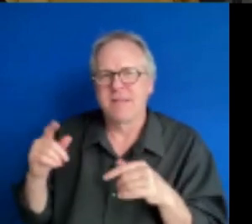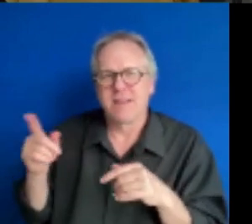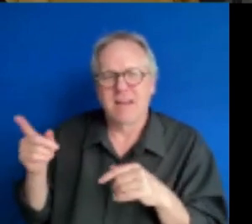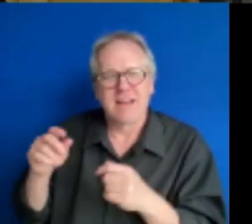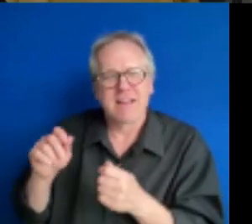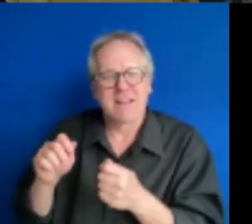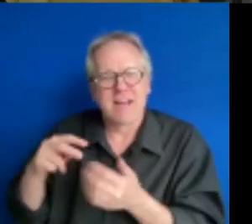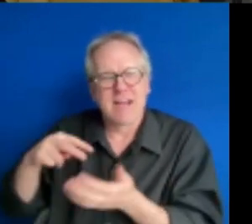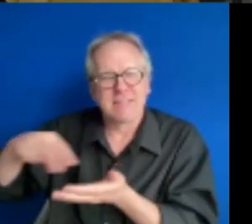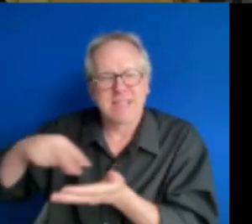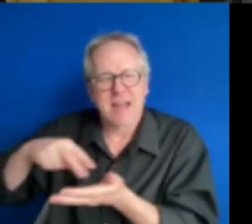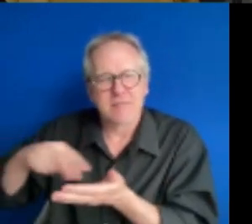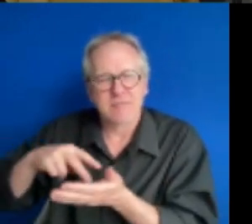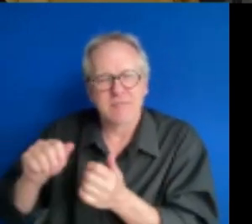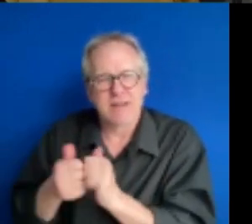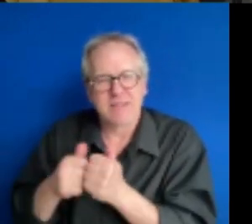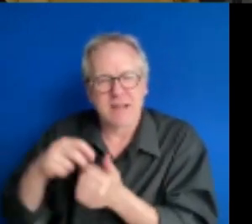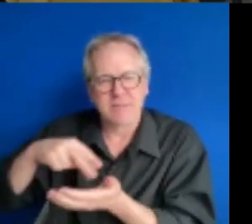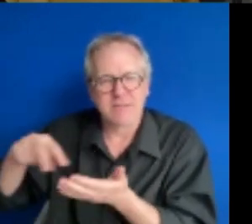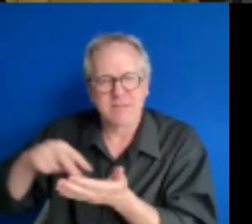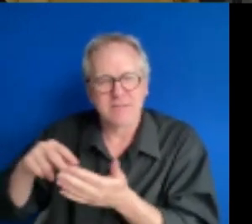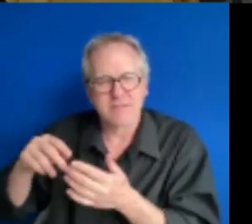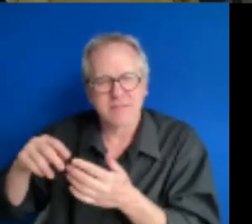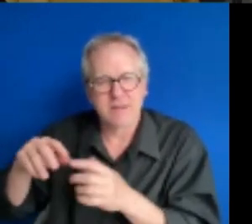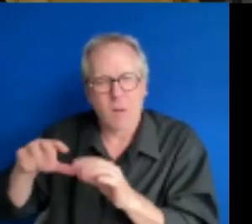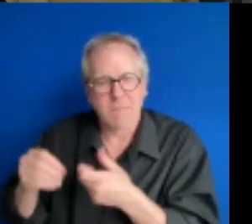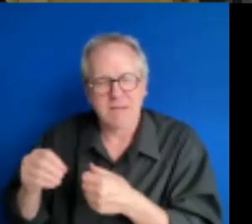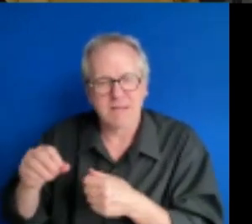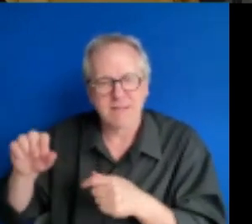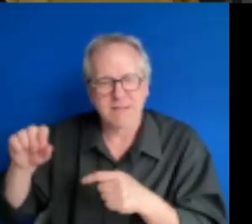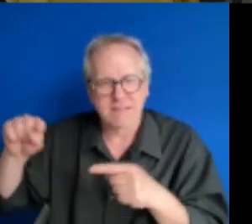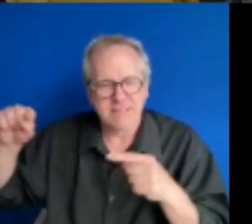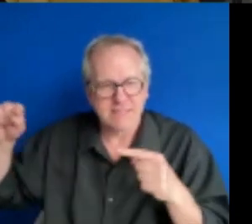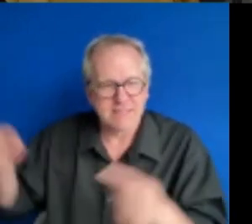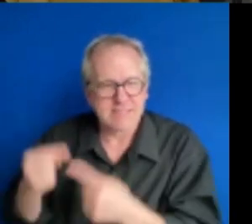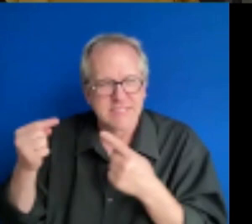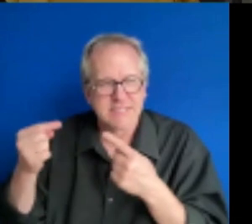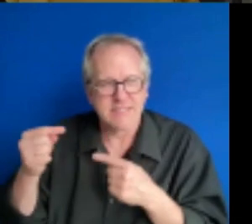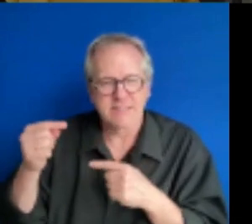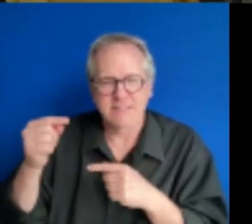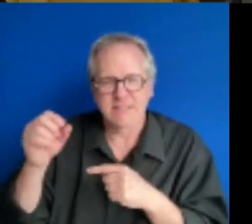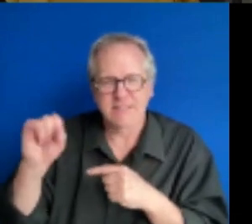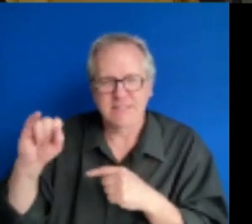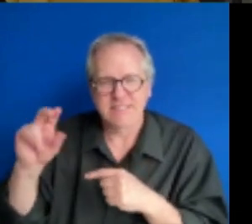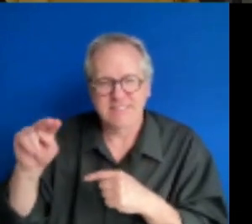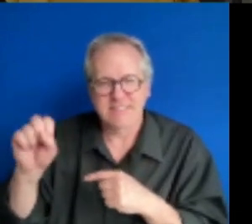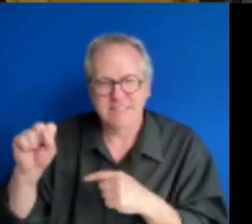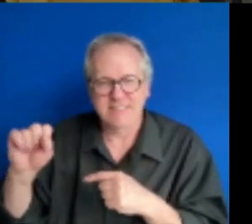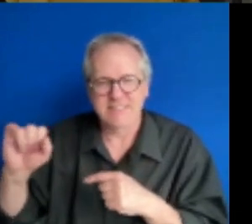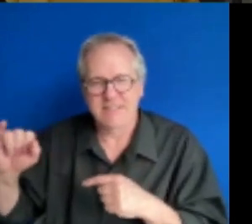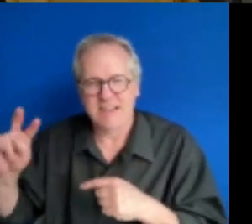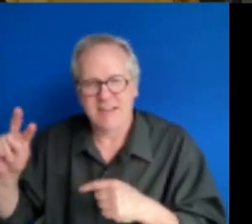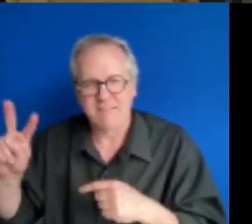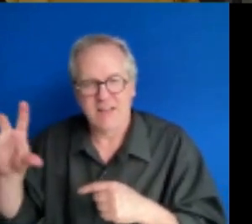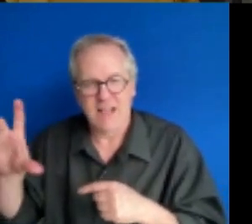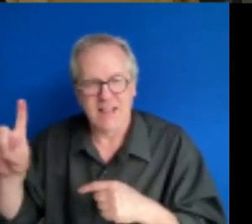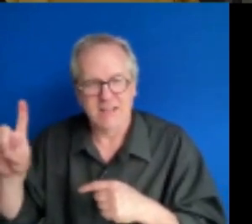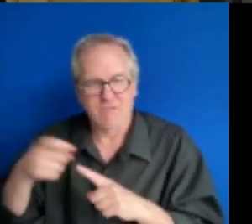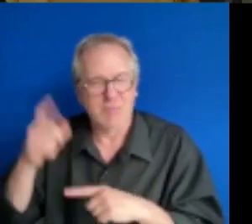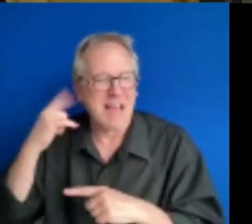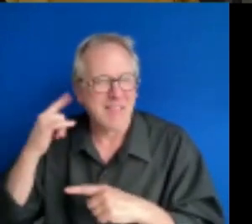dance company called Sins Invalid, which is based out of California. They are still in operation. And